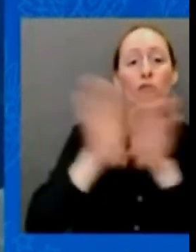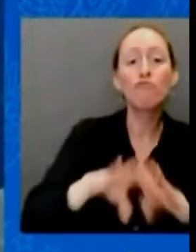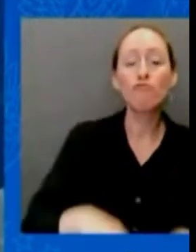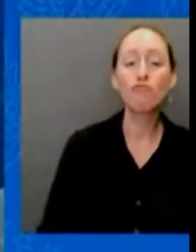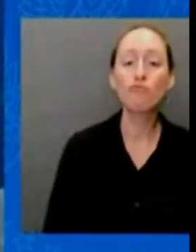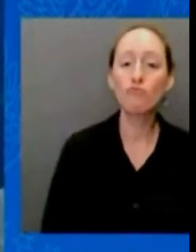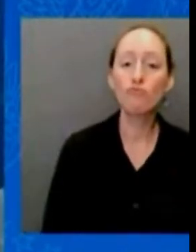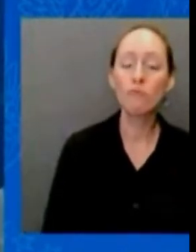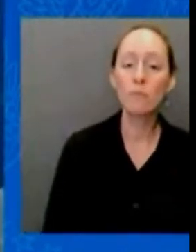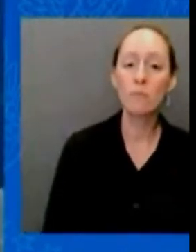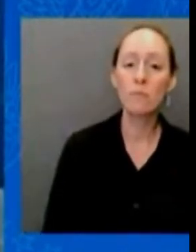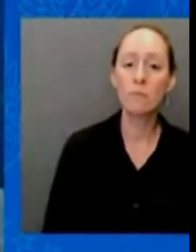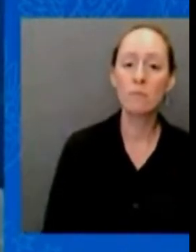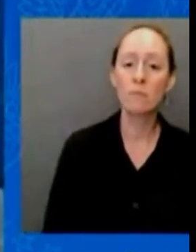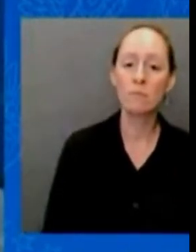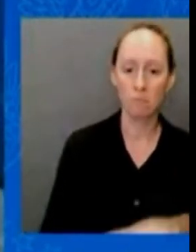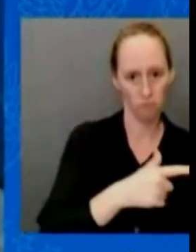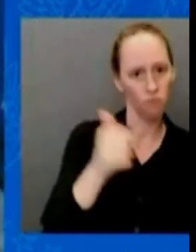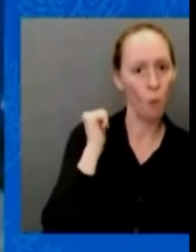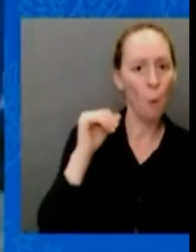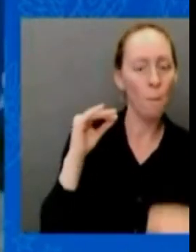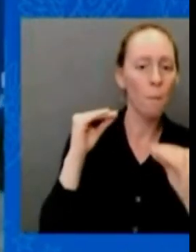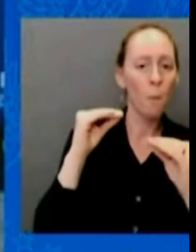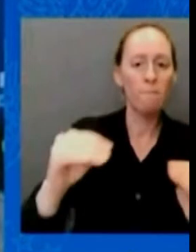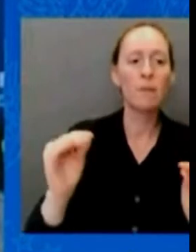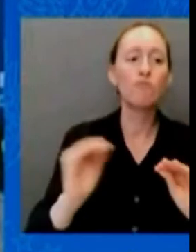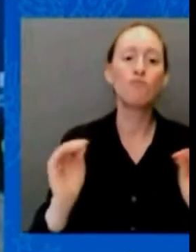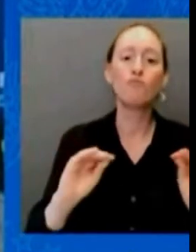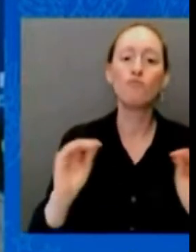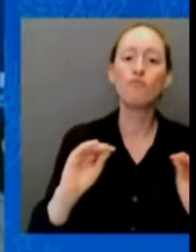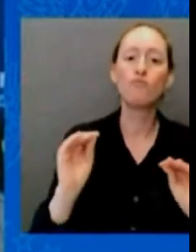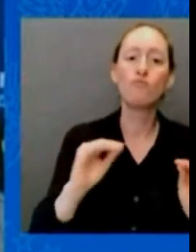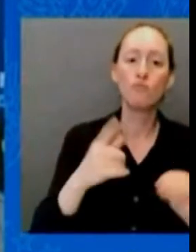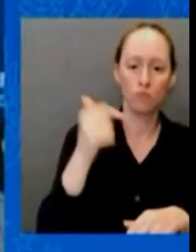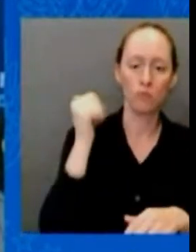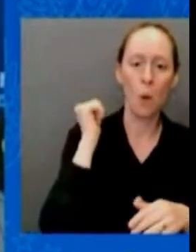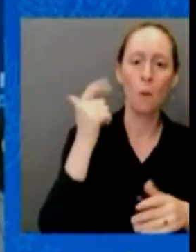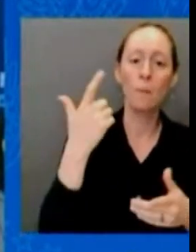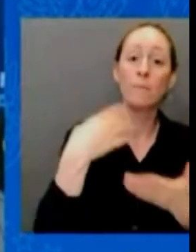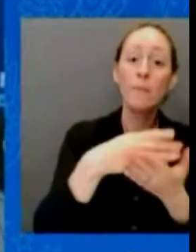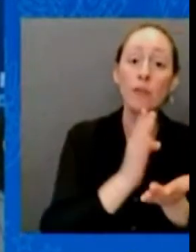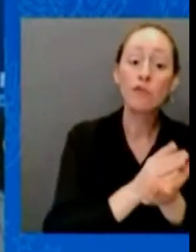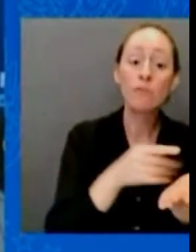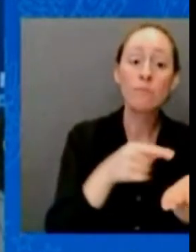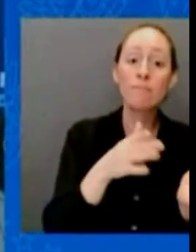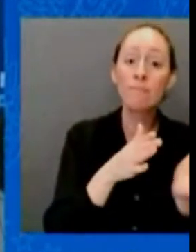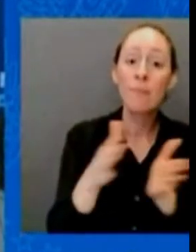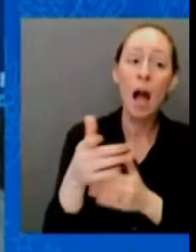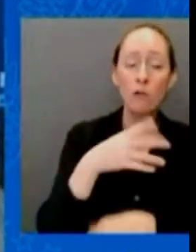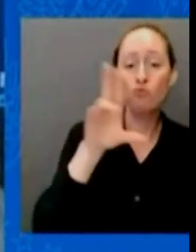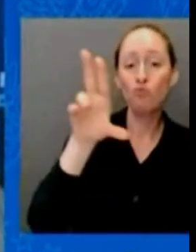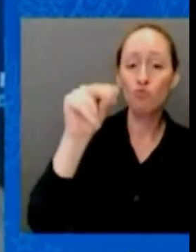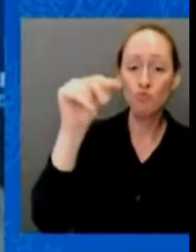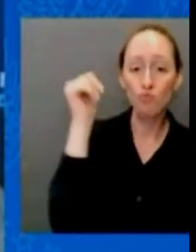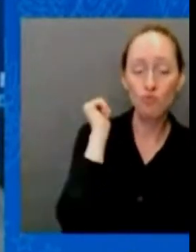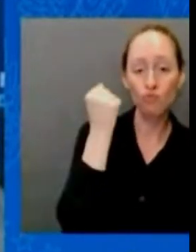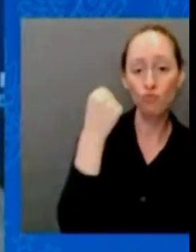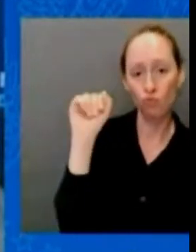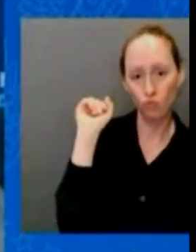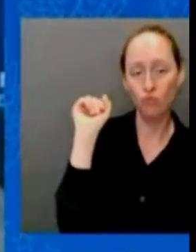America in default. Again, read this. That's what they're saying. Unless we yield to the demands to cut Social Security and